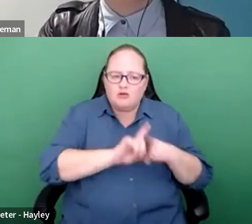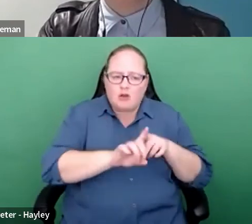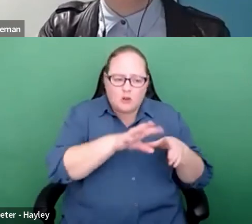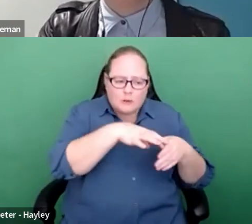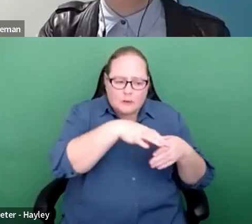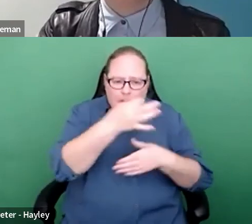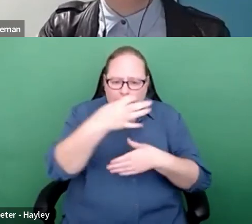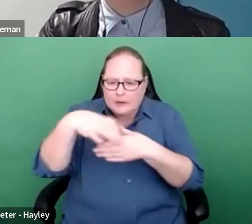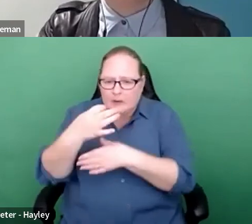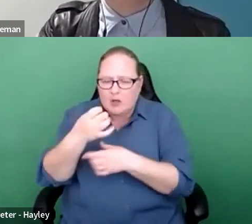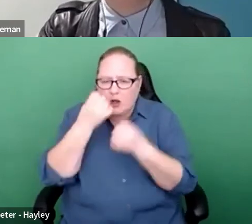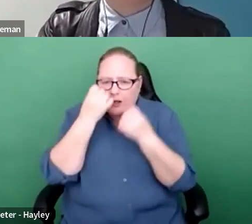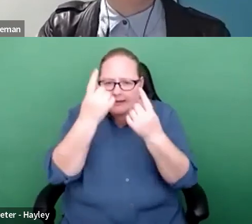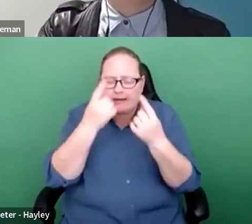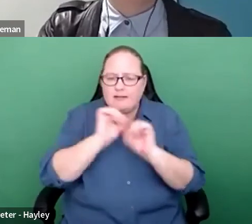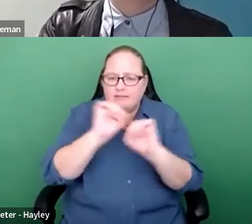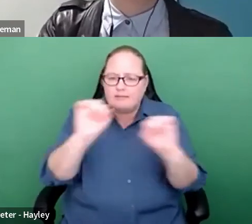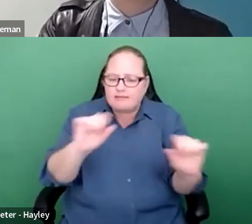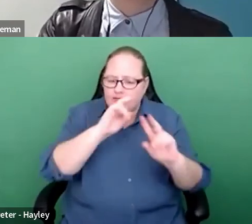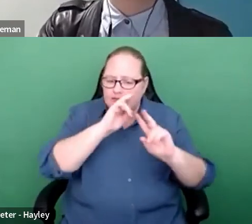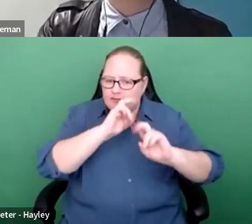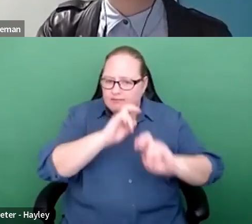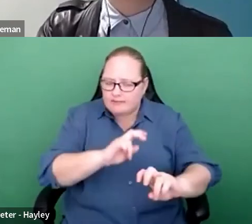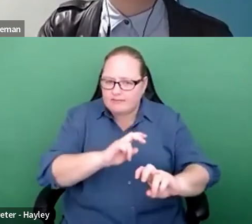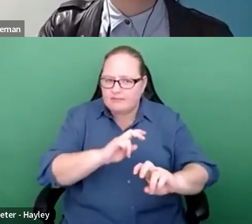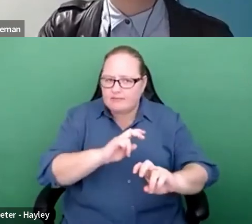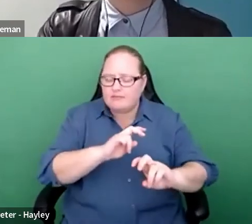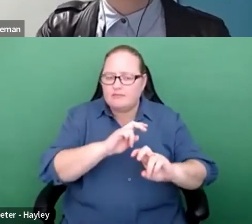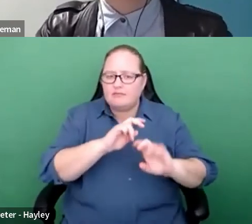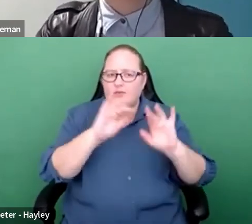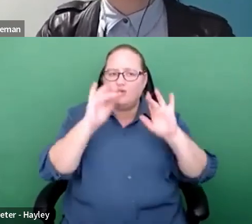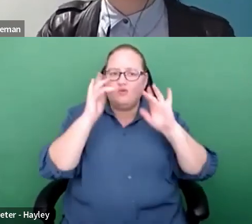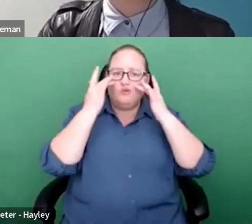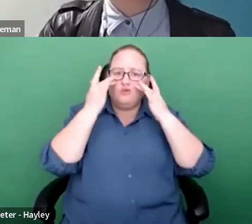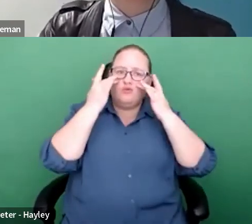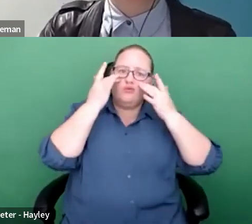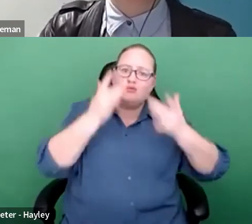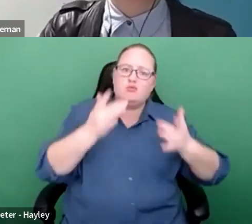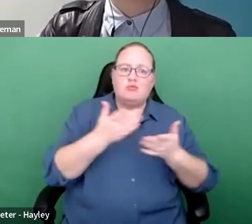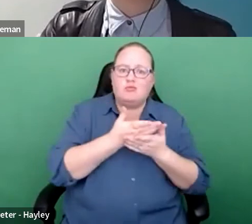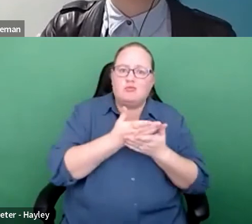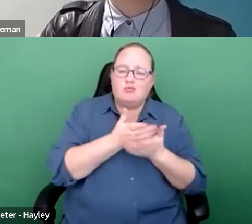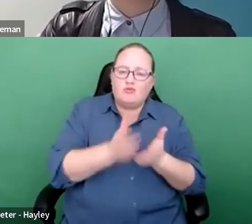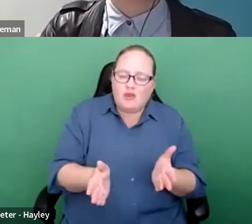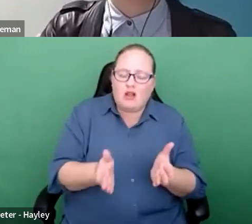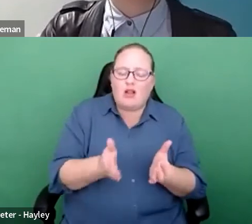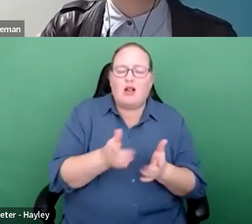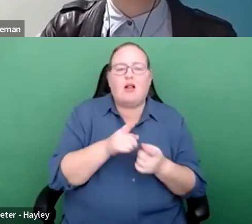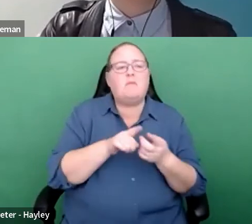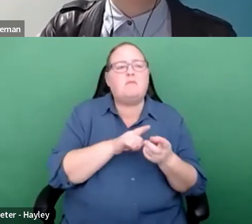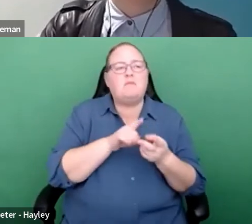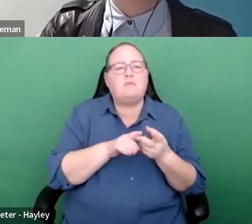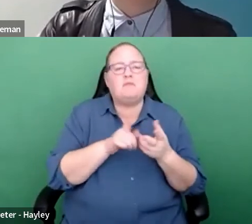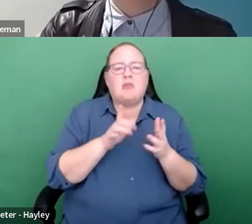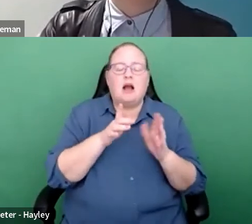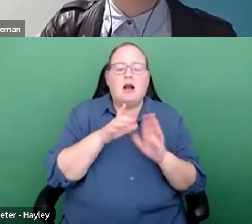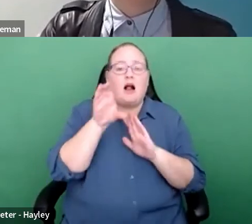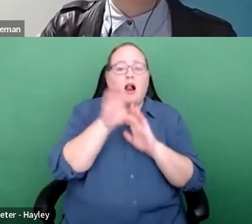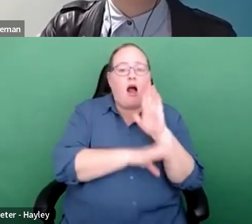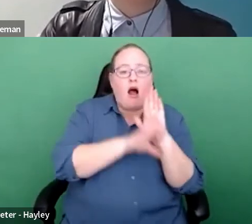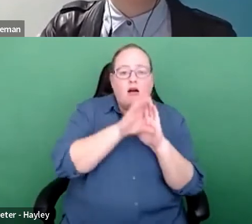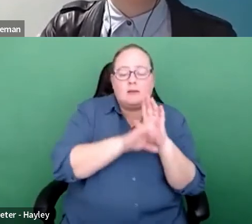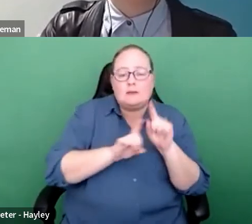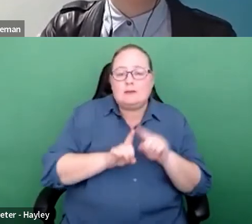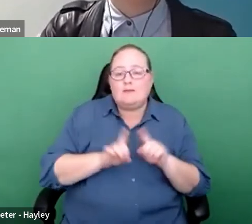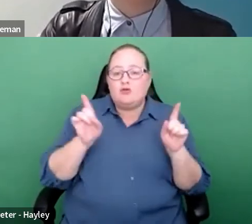your Anthro-vision reveals about things like class difference, which are obviously mark the